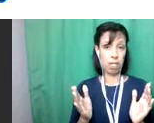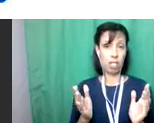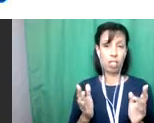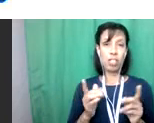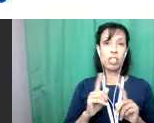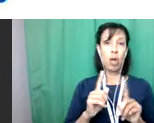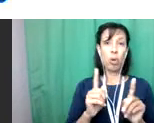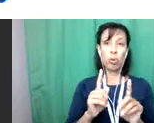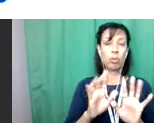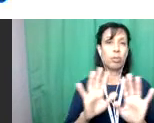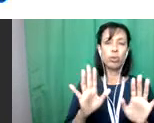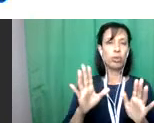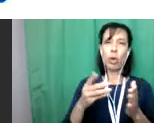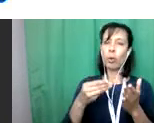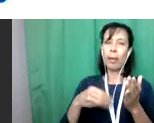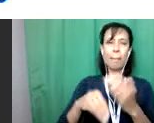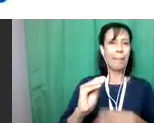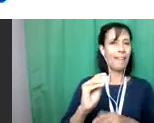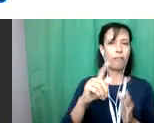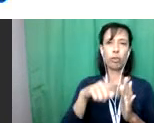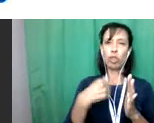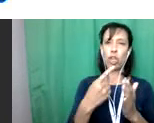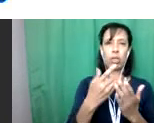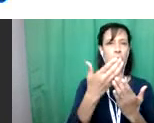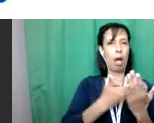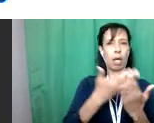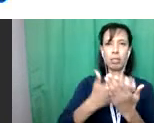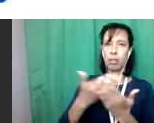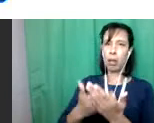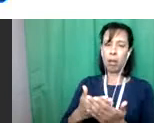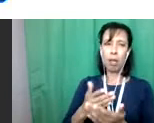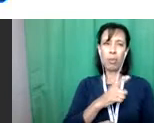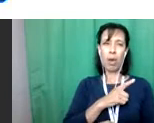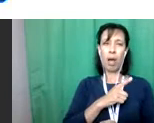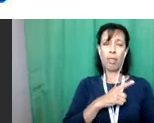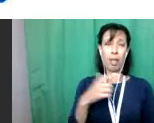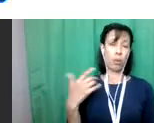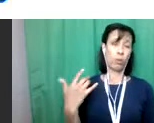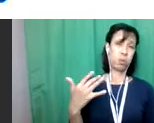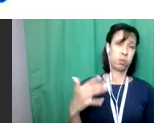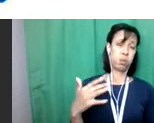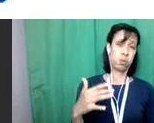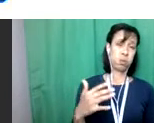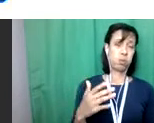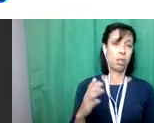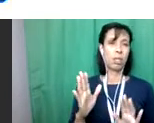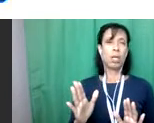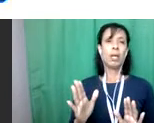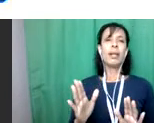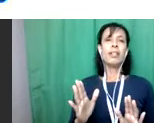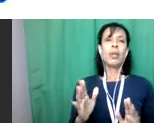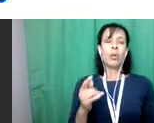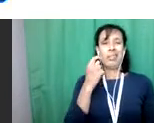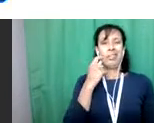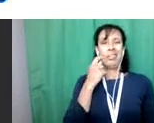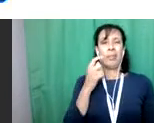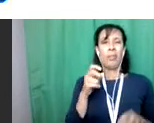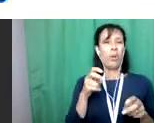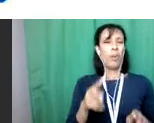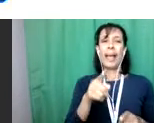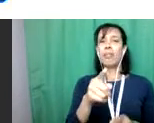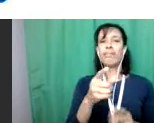journal article. You'll come across them. They're incredibly expensive. And it's much simpler for you to go to the